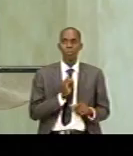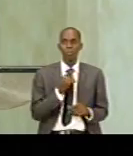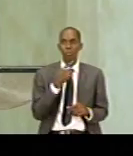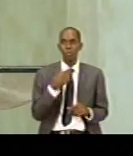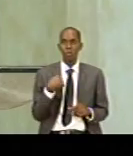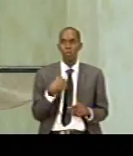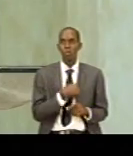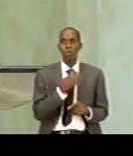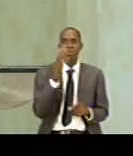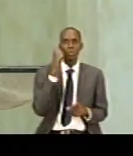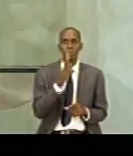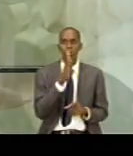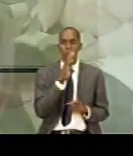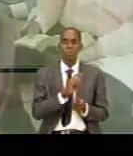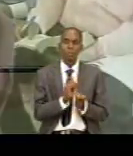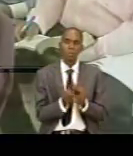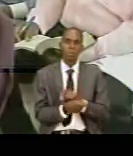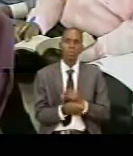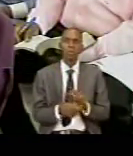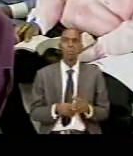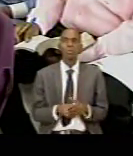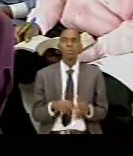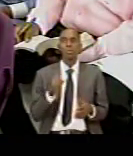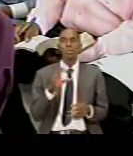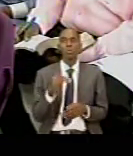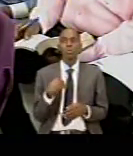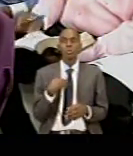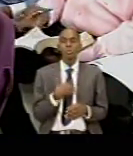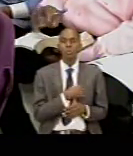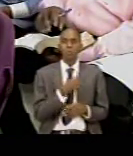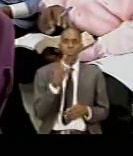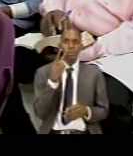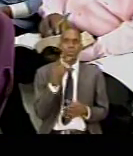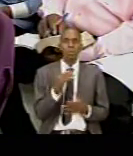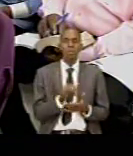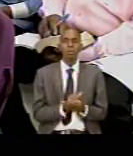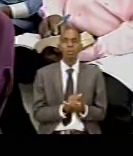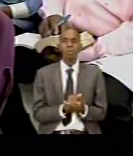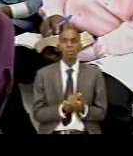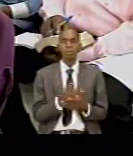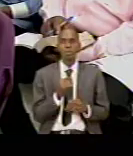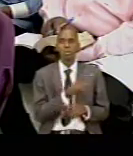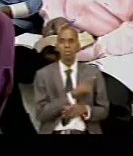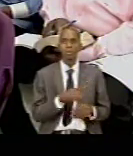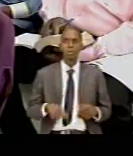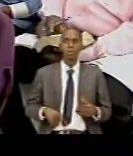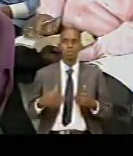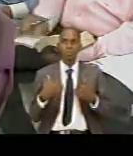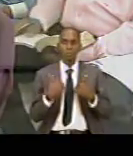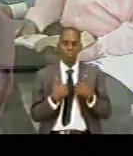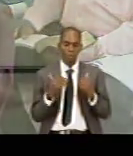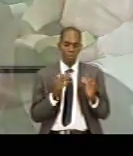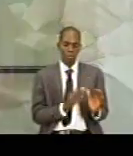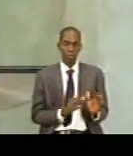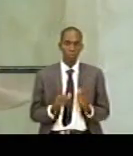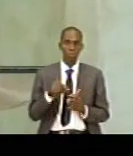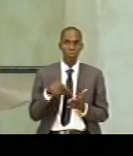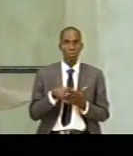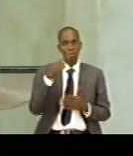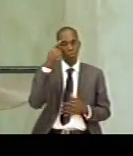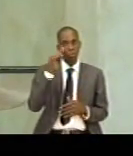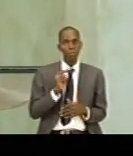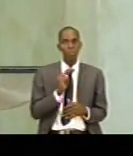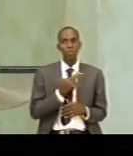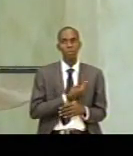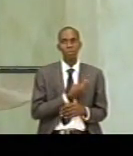be changed. So we see that the Lord has prepared this for us, and we must